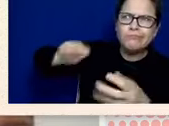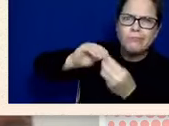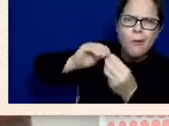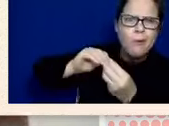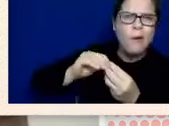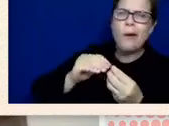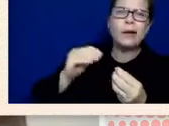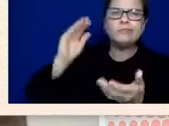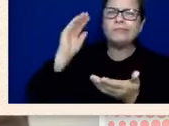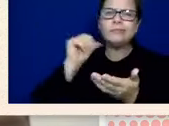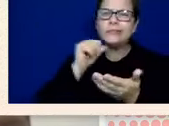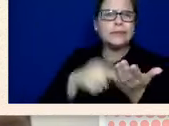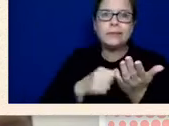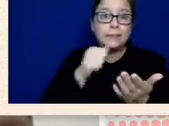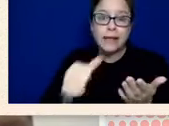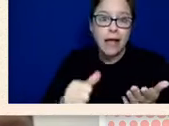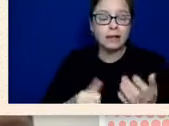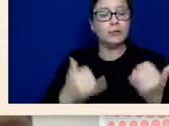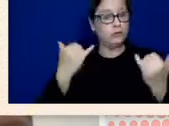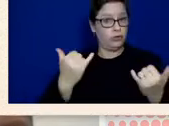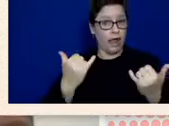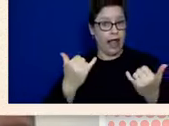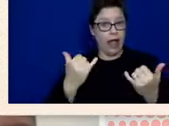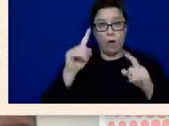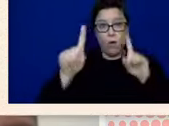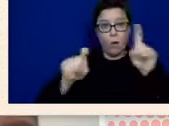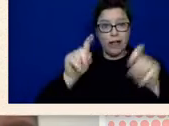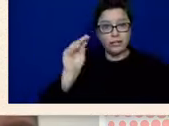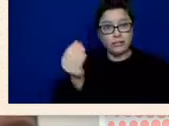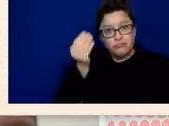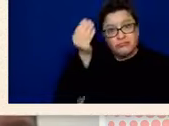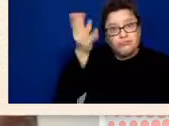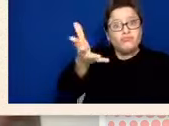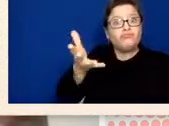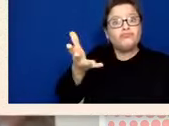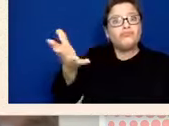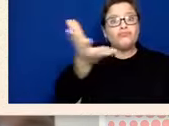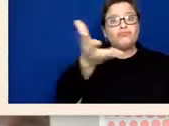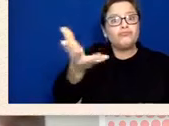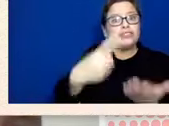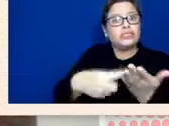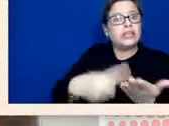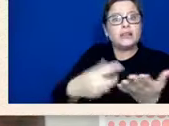question, and I wanted to ask Christina that